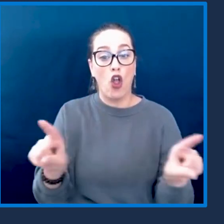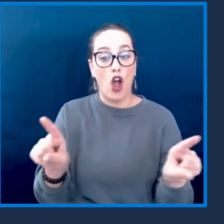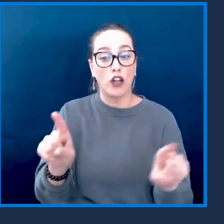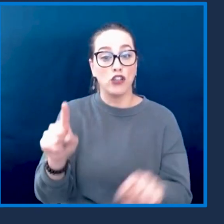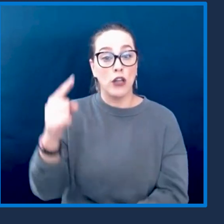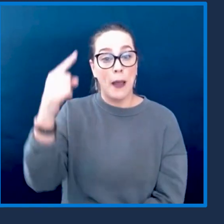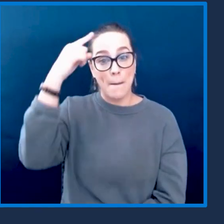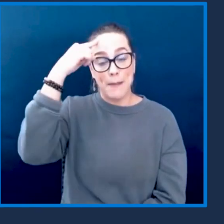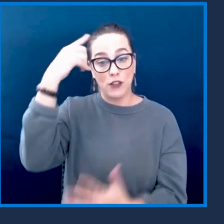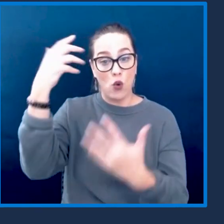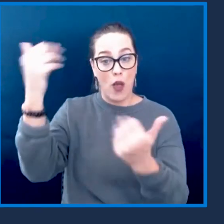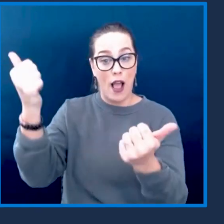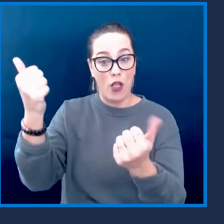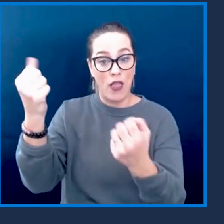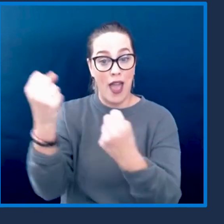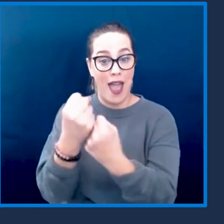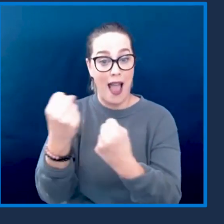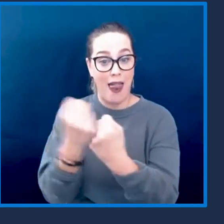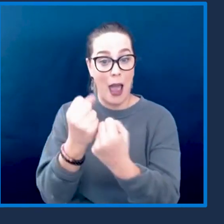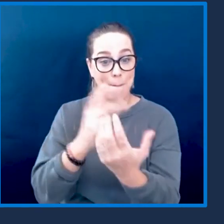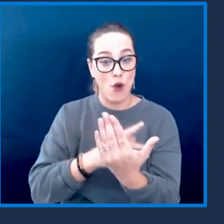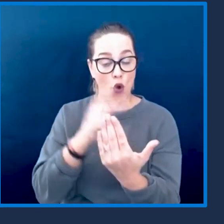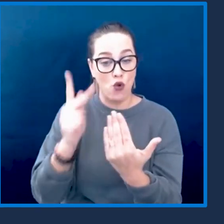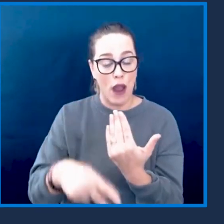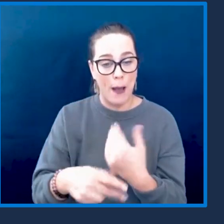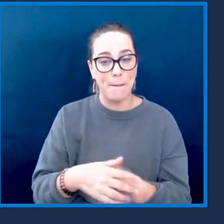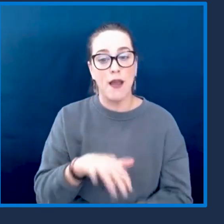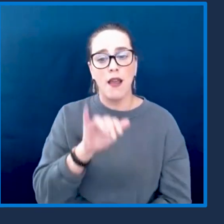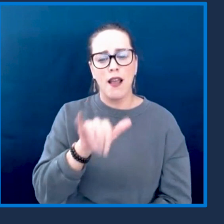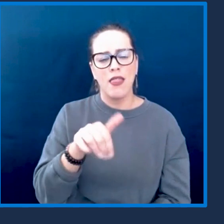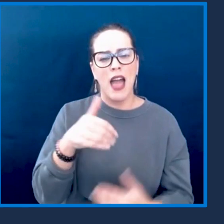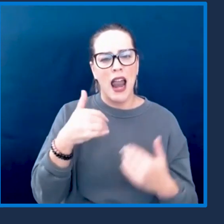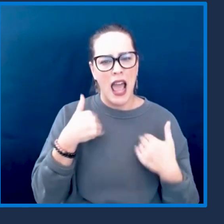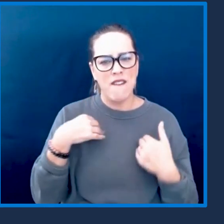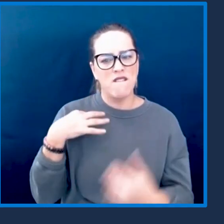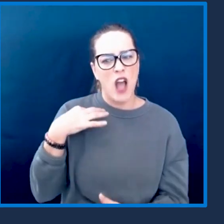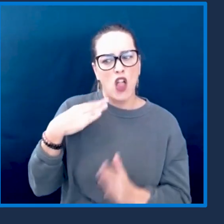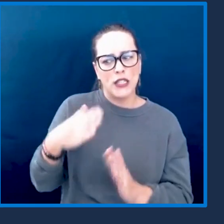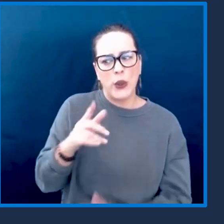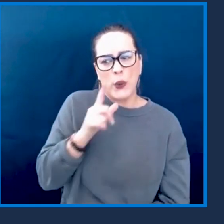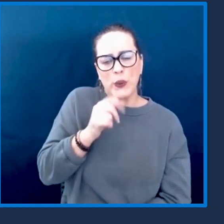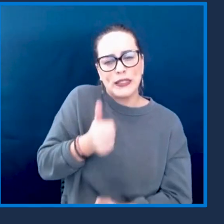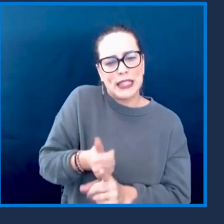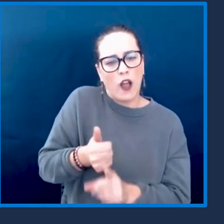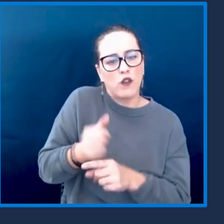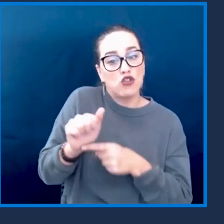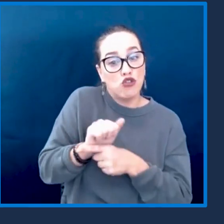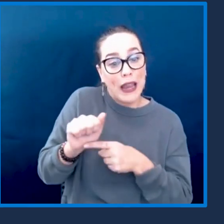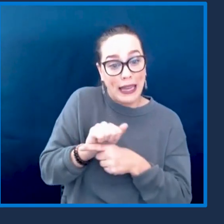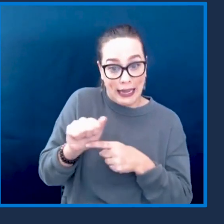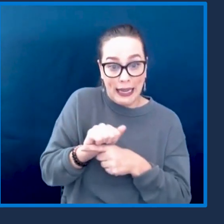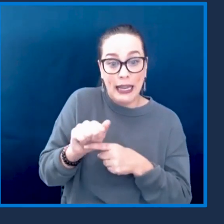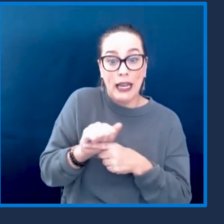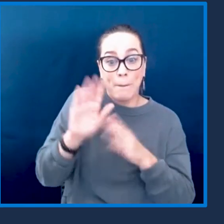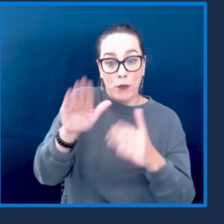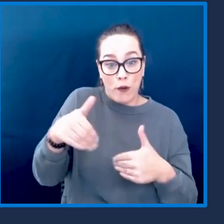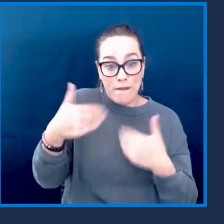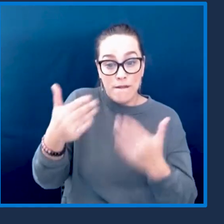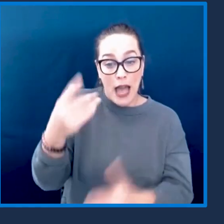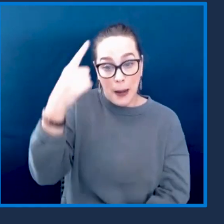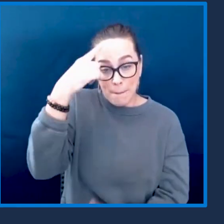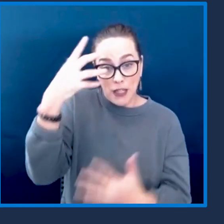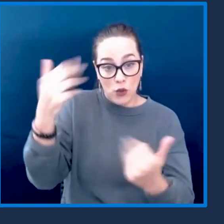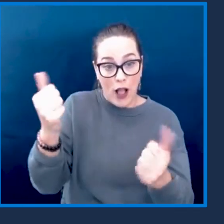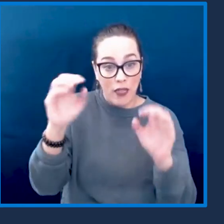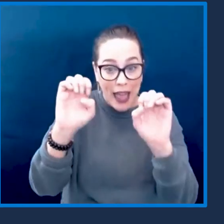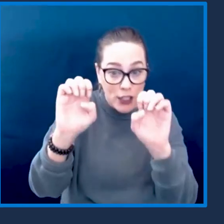up of employee volunteers who are trained to provide mental health awareness and education, and to guide them to the right